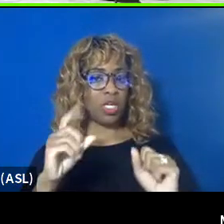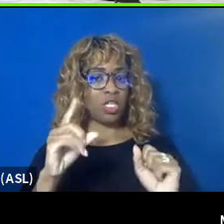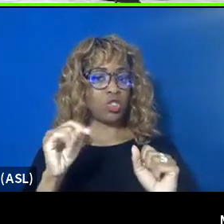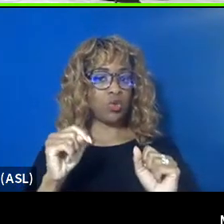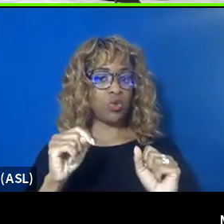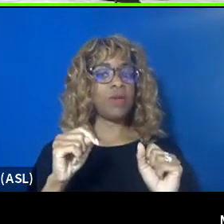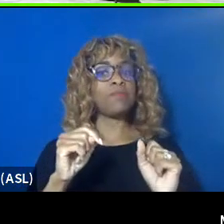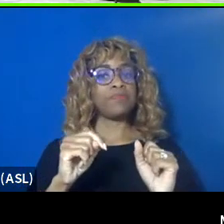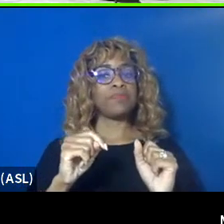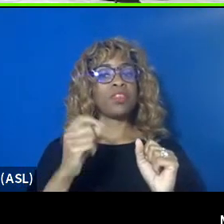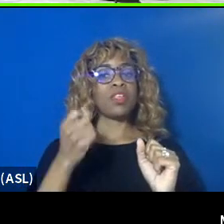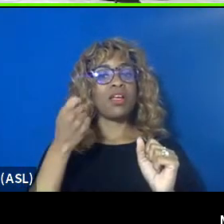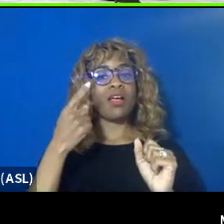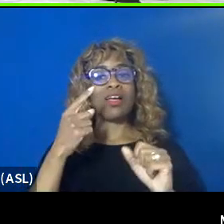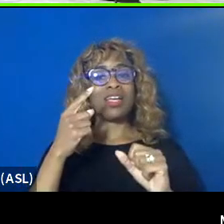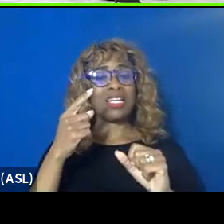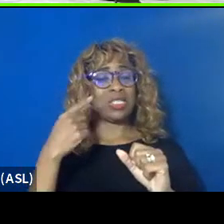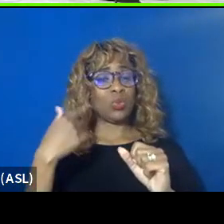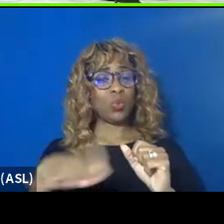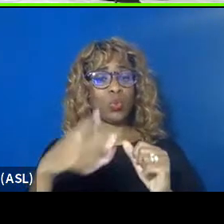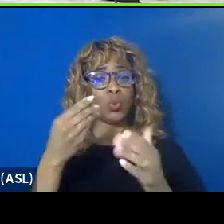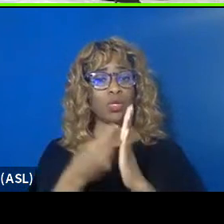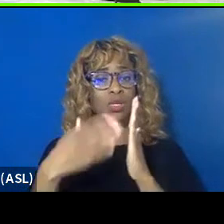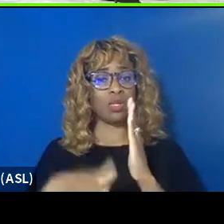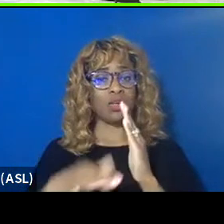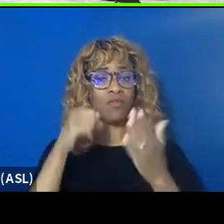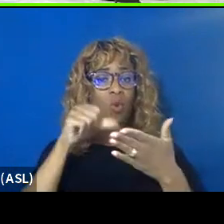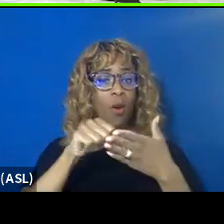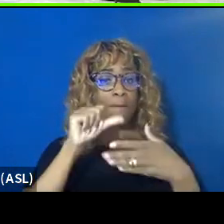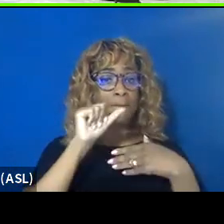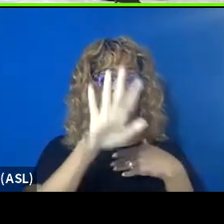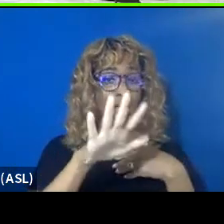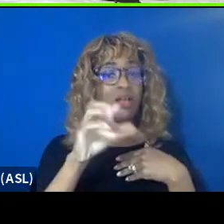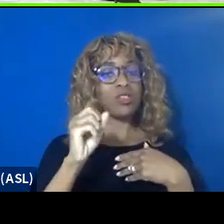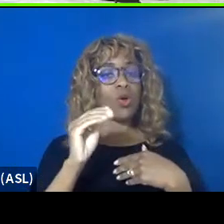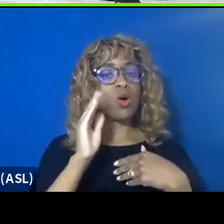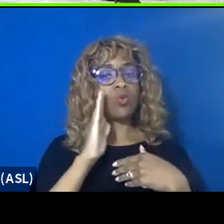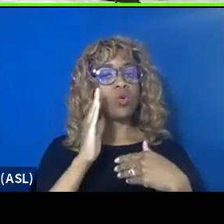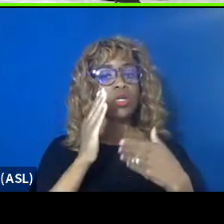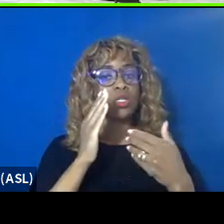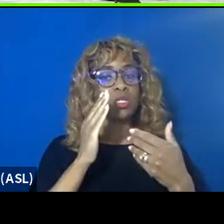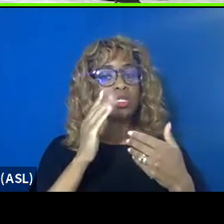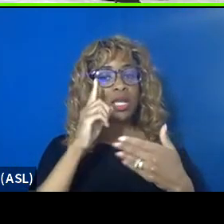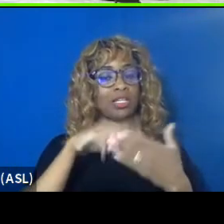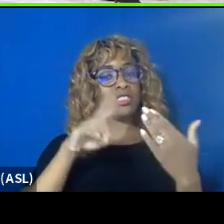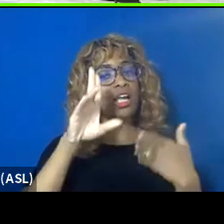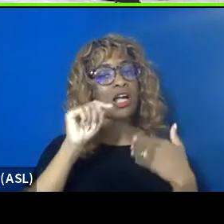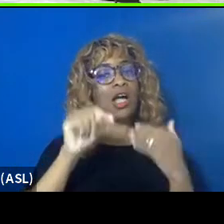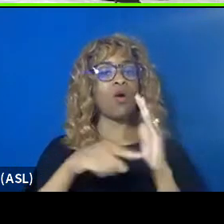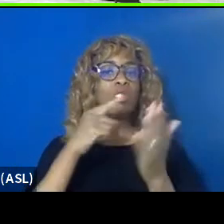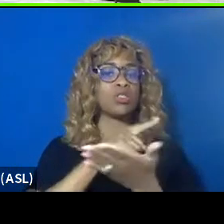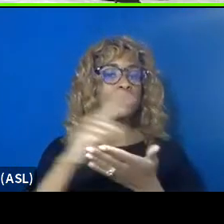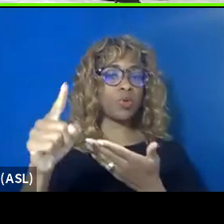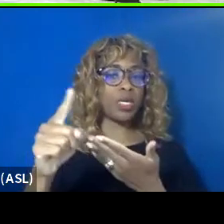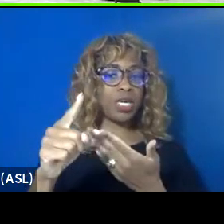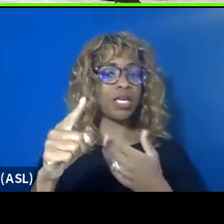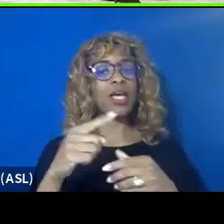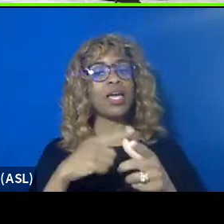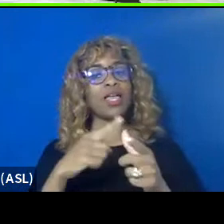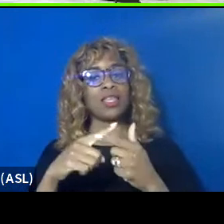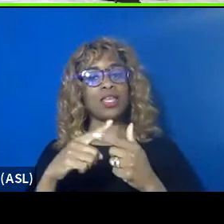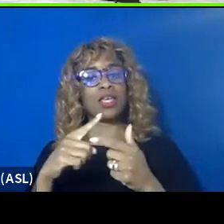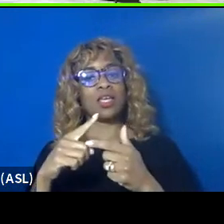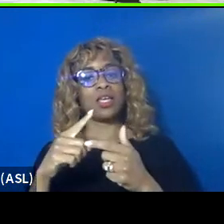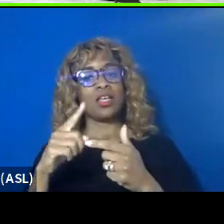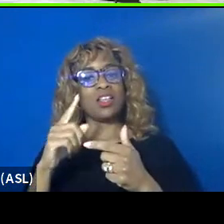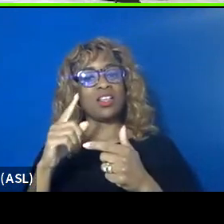cost prohibitive to mail these things, so we would like to take them out once a week and then just associate that with